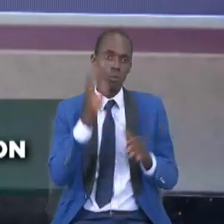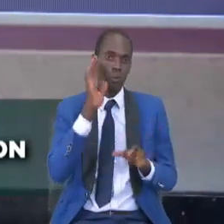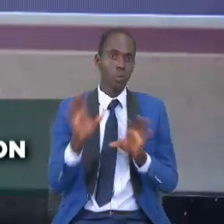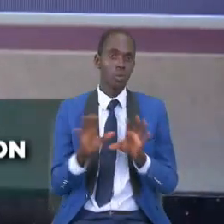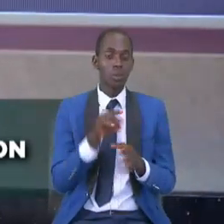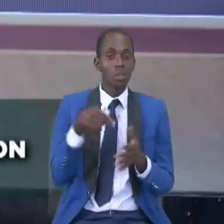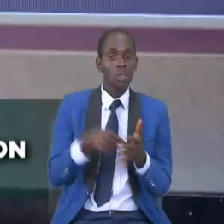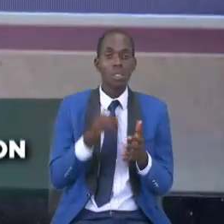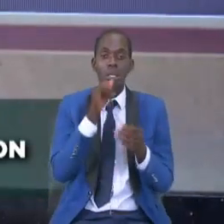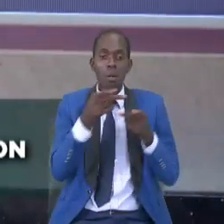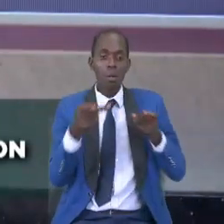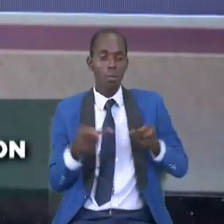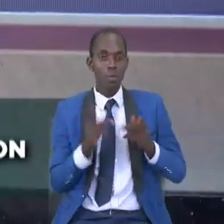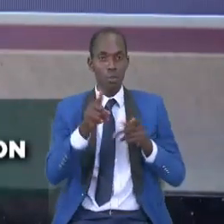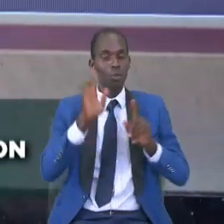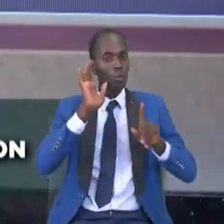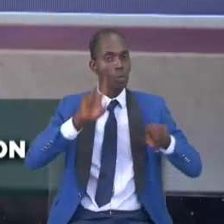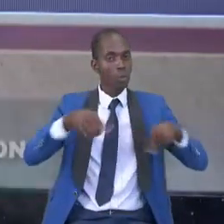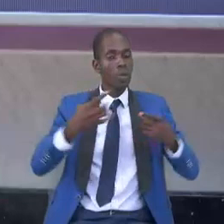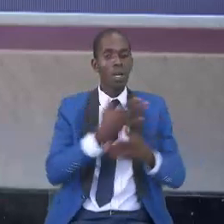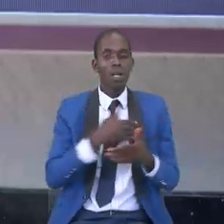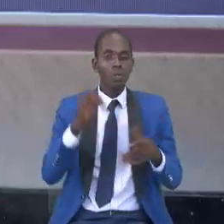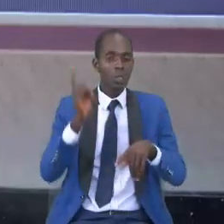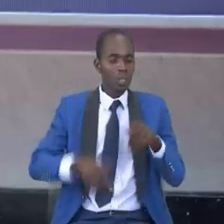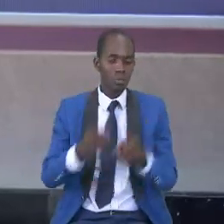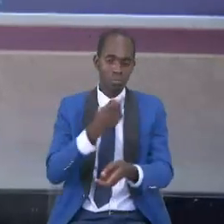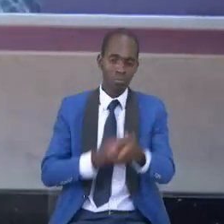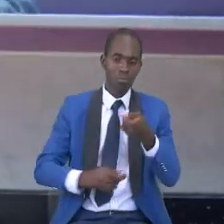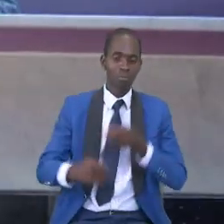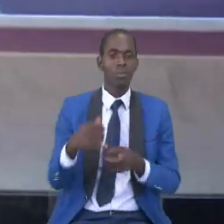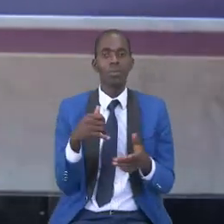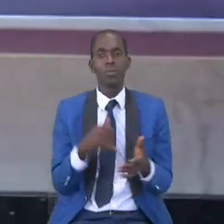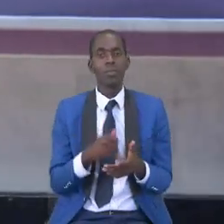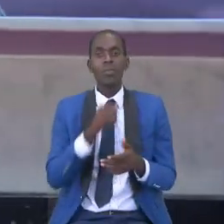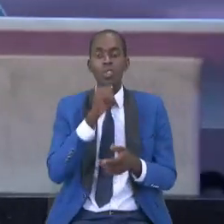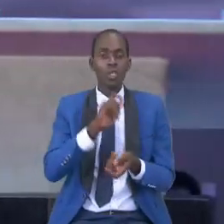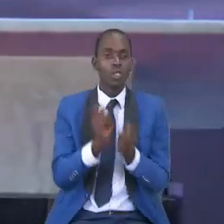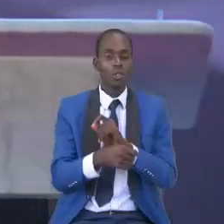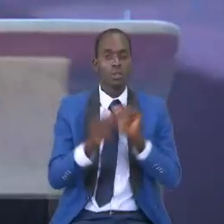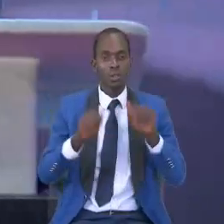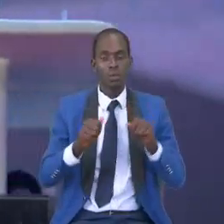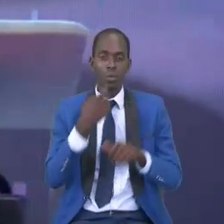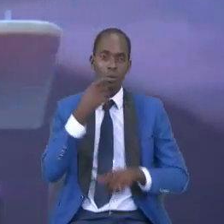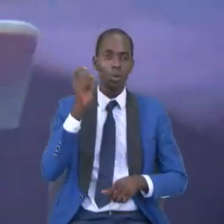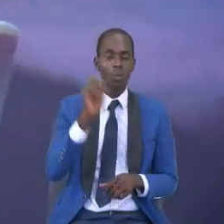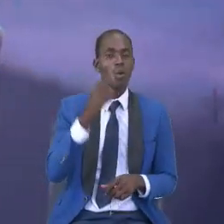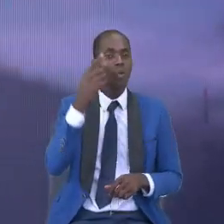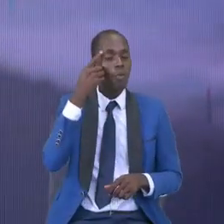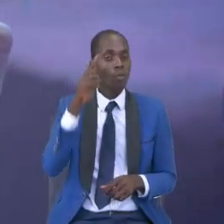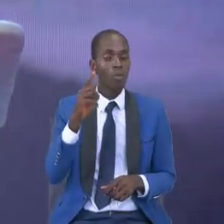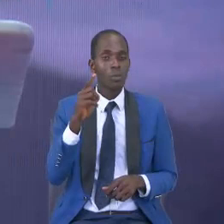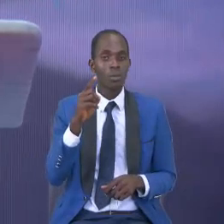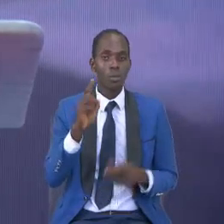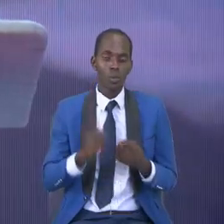is the place to go. And it is irreplaceable. The irreplaceable command to the